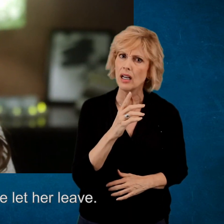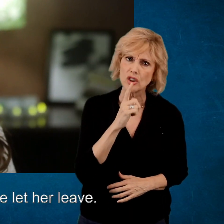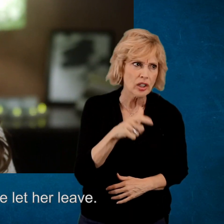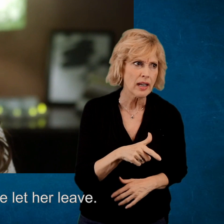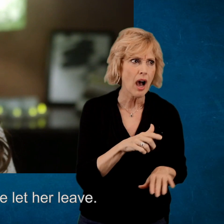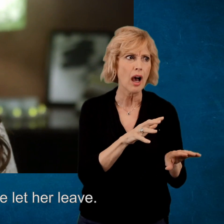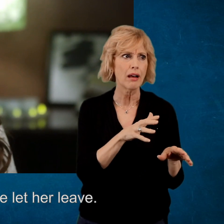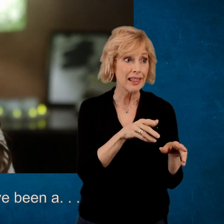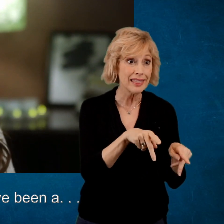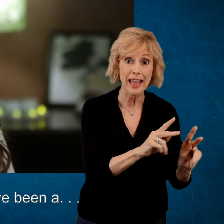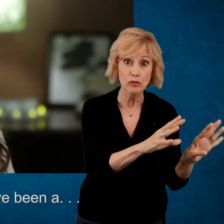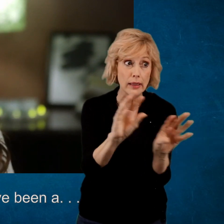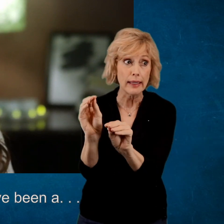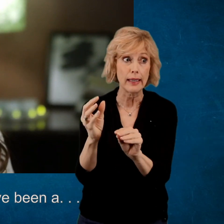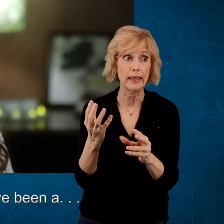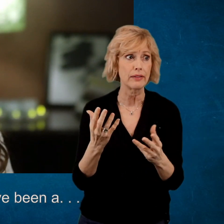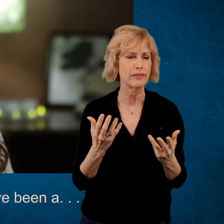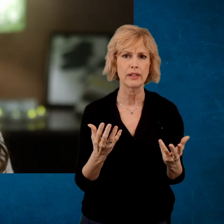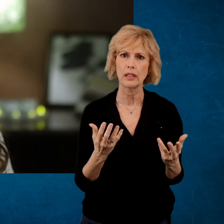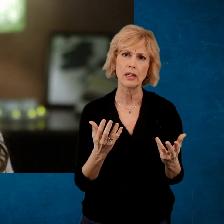leave. I should have been